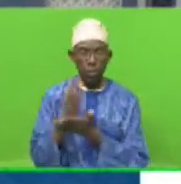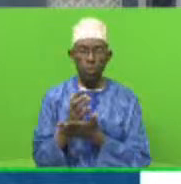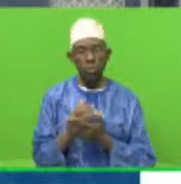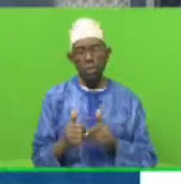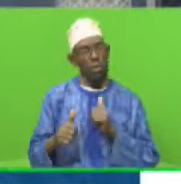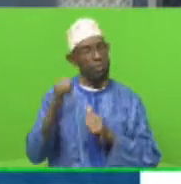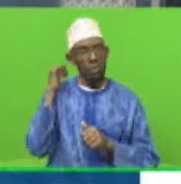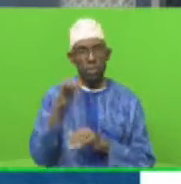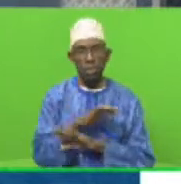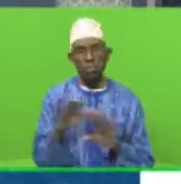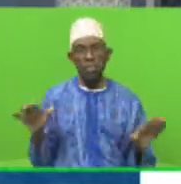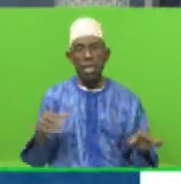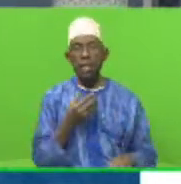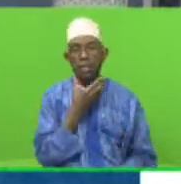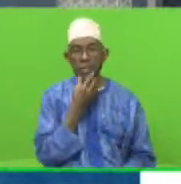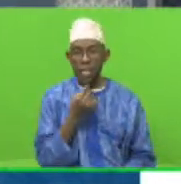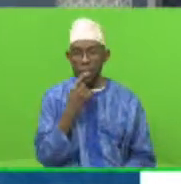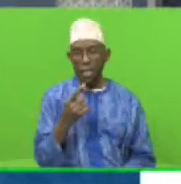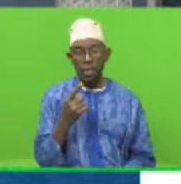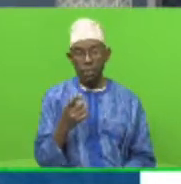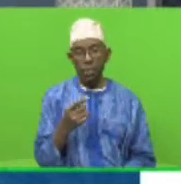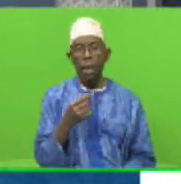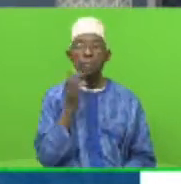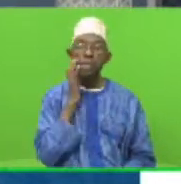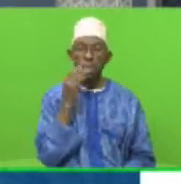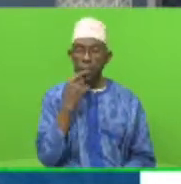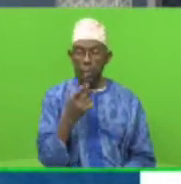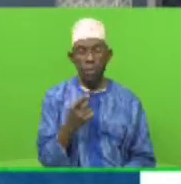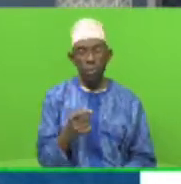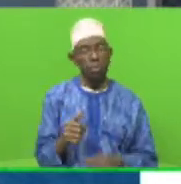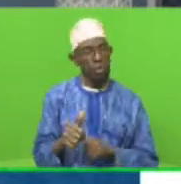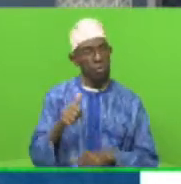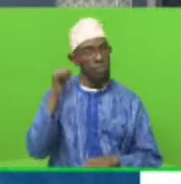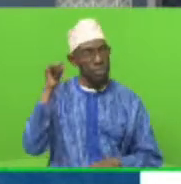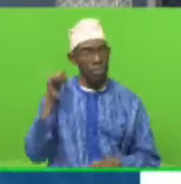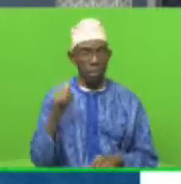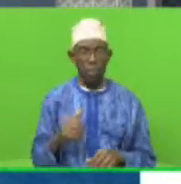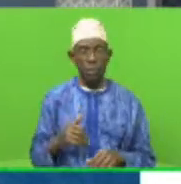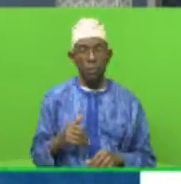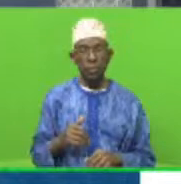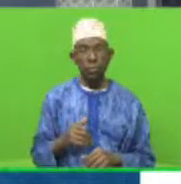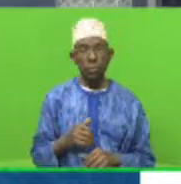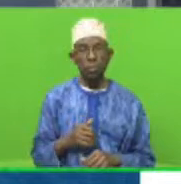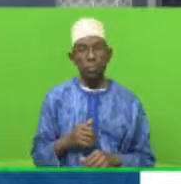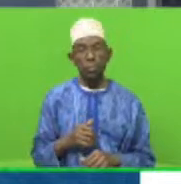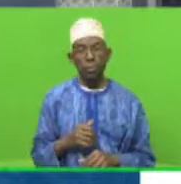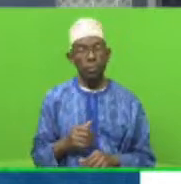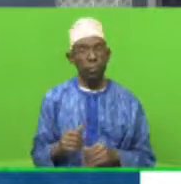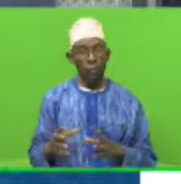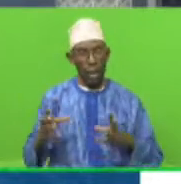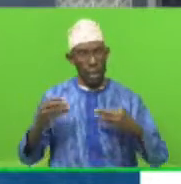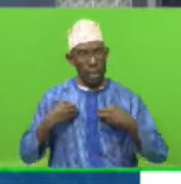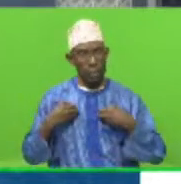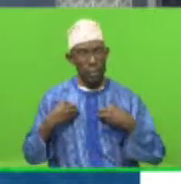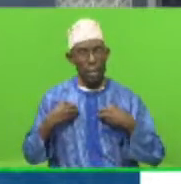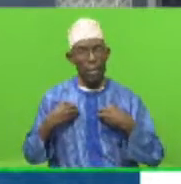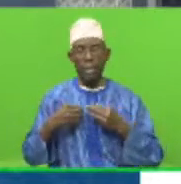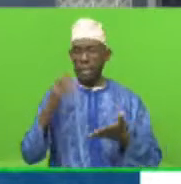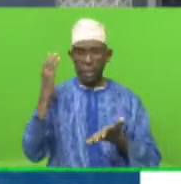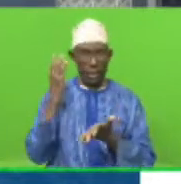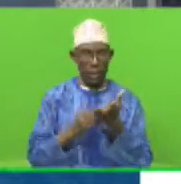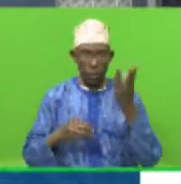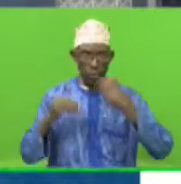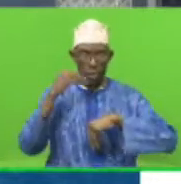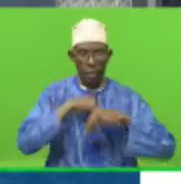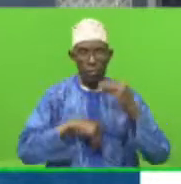inad. Your father has told you something, your mother has told you something, but inad, wal-i'yadu billah. You will not accept this. Inad